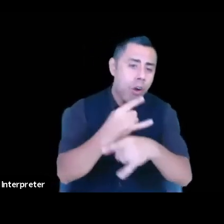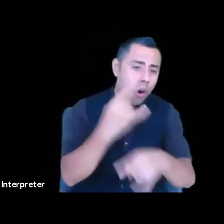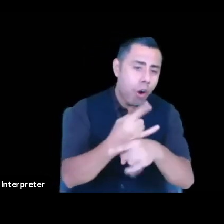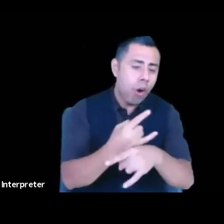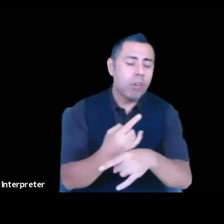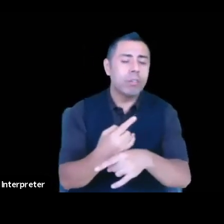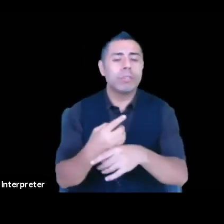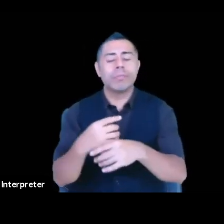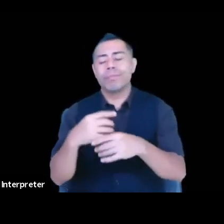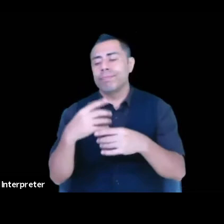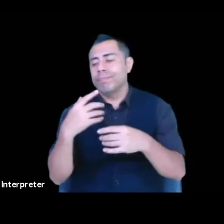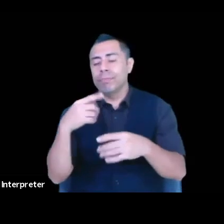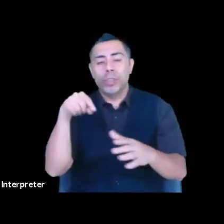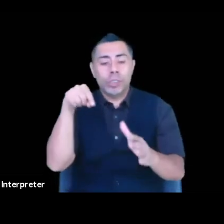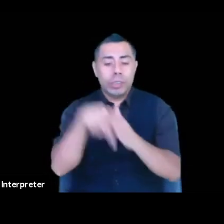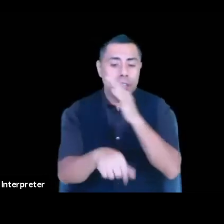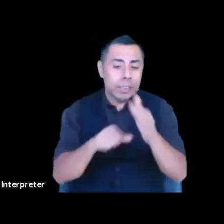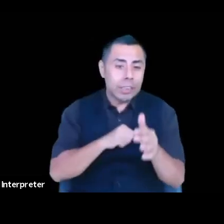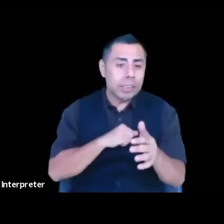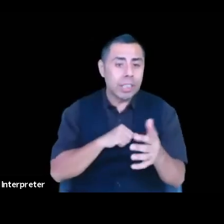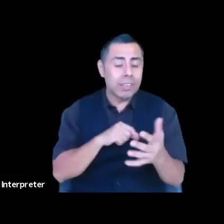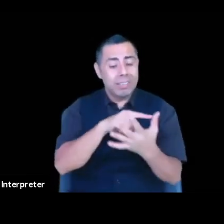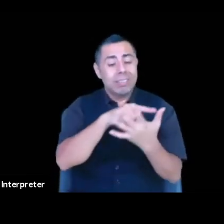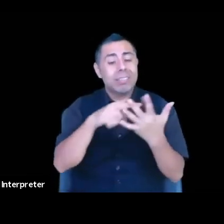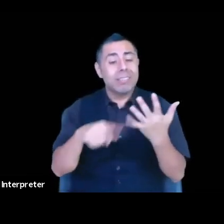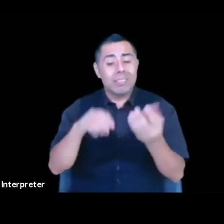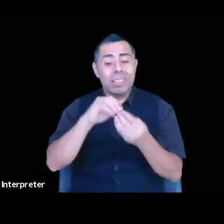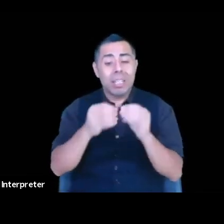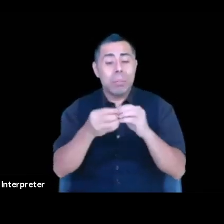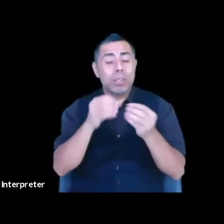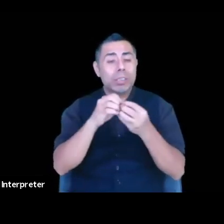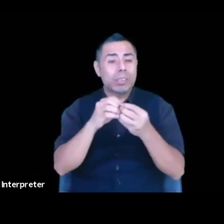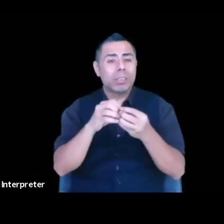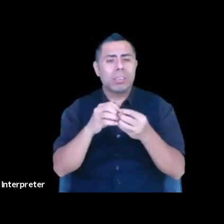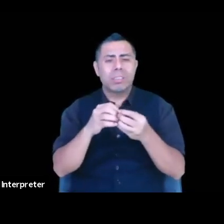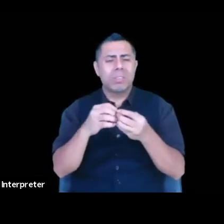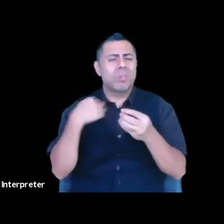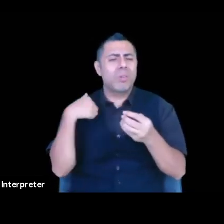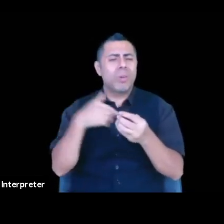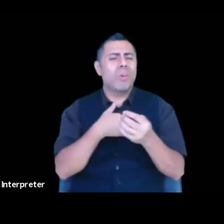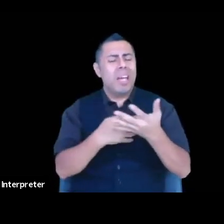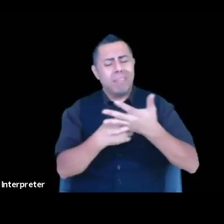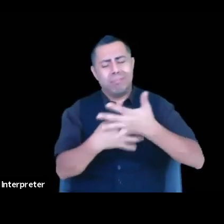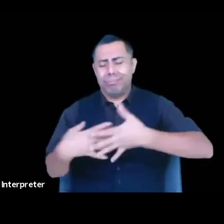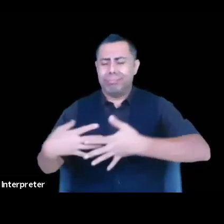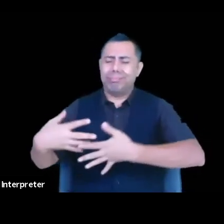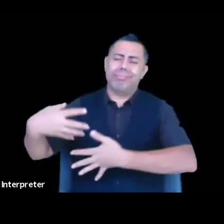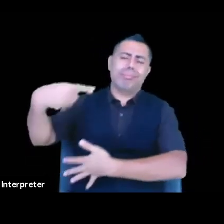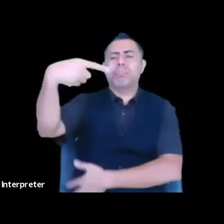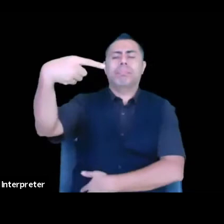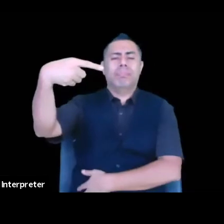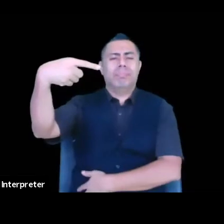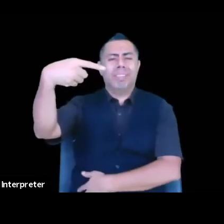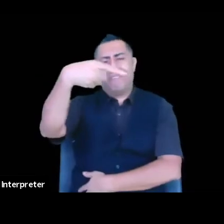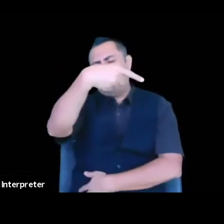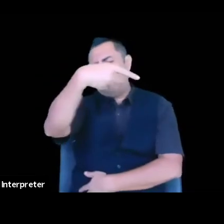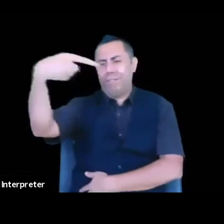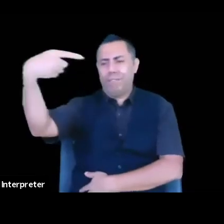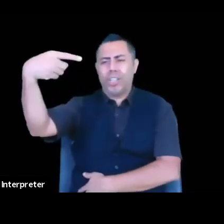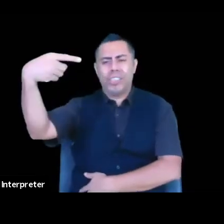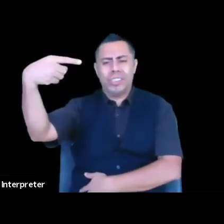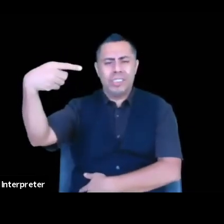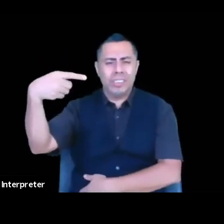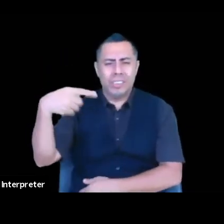every bad thing that we have to face, we're number one in. And that is why, like Rosie